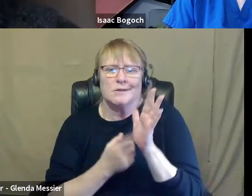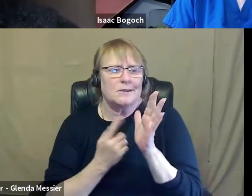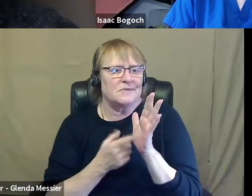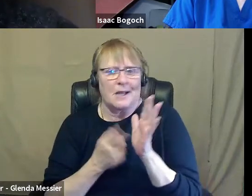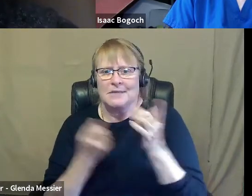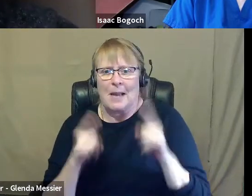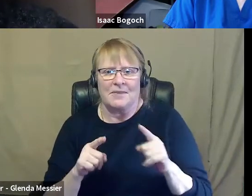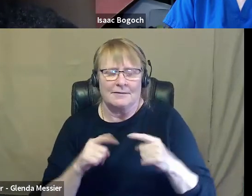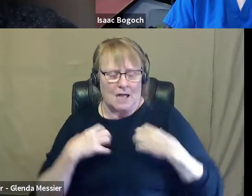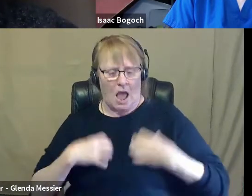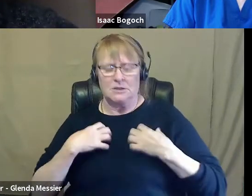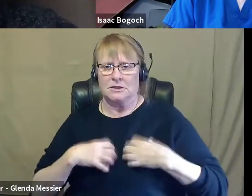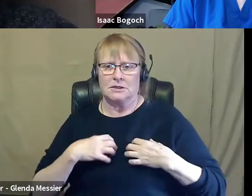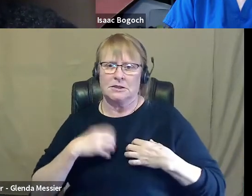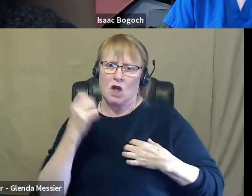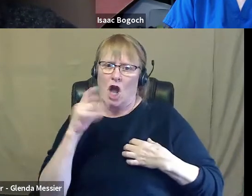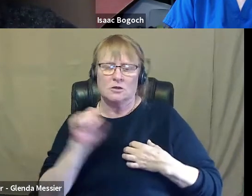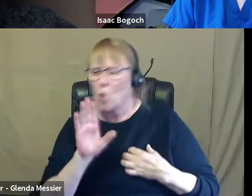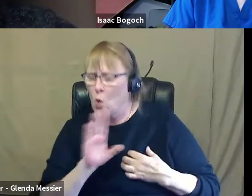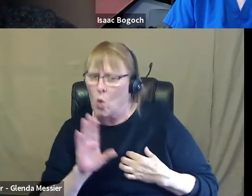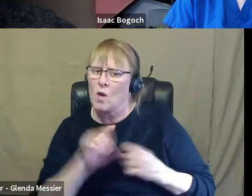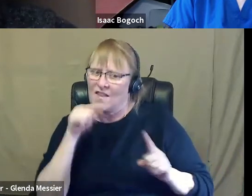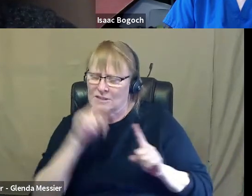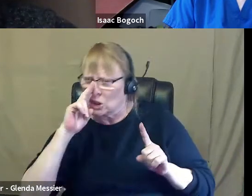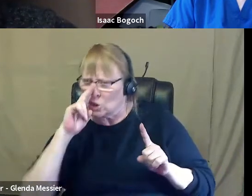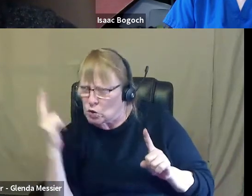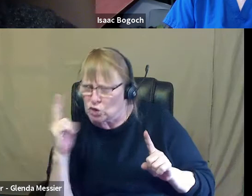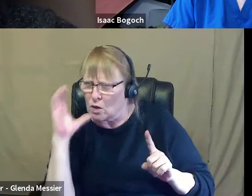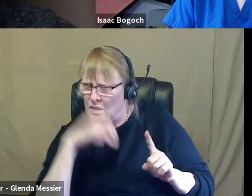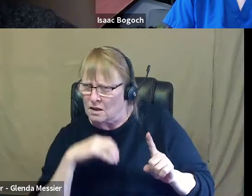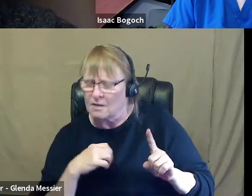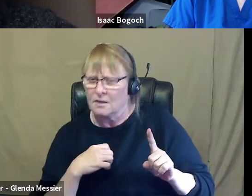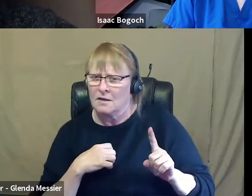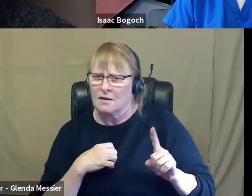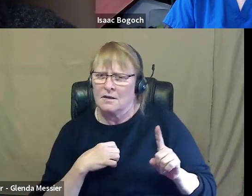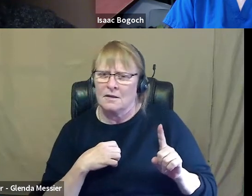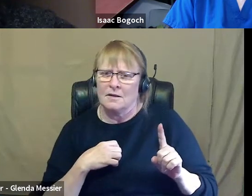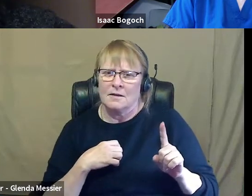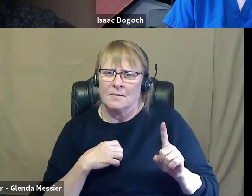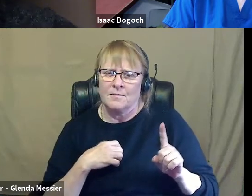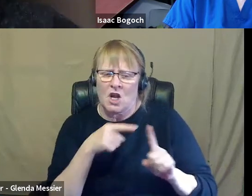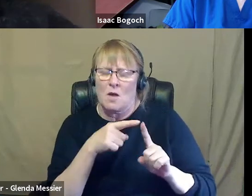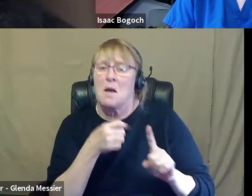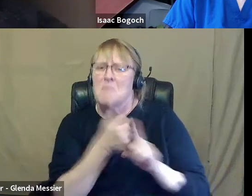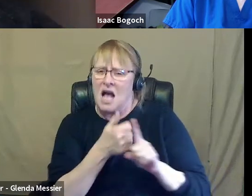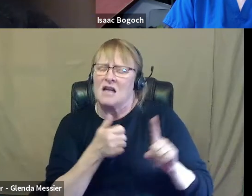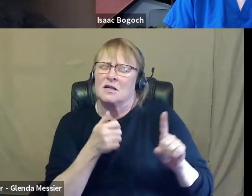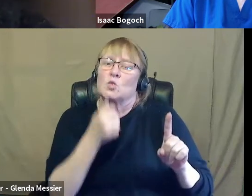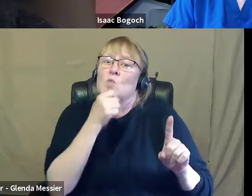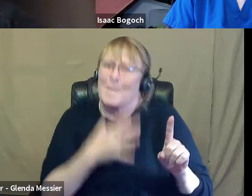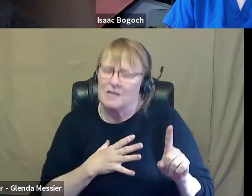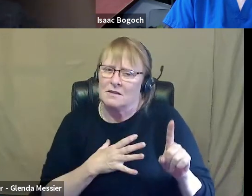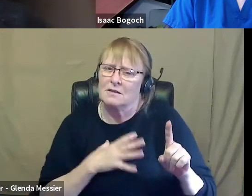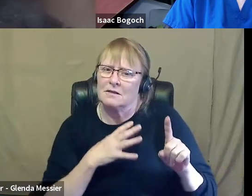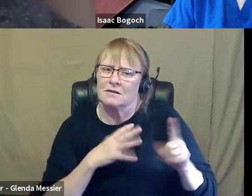end up in their lungs. It's a really unusual type of clot. We know that it's more common in women, and we're still trying to figure out if this